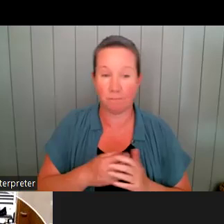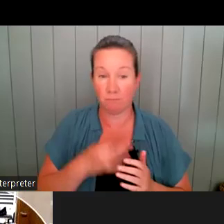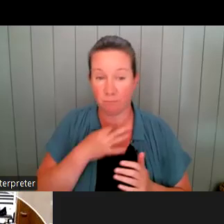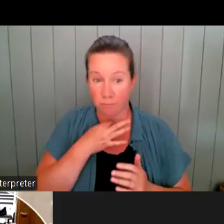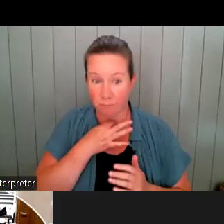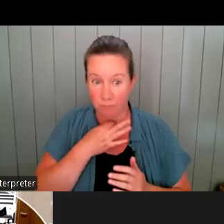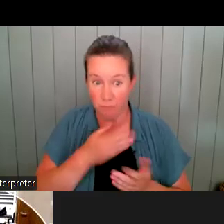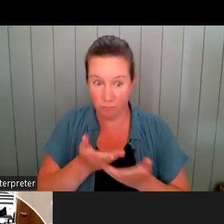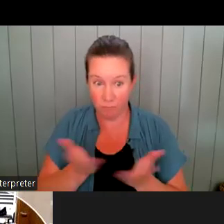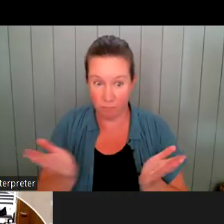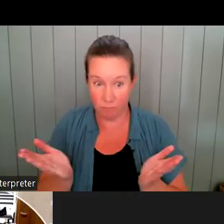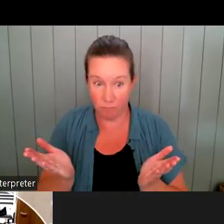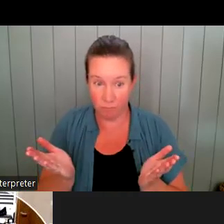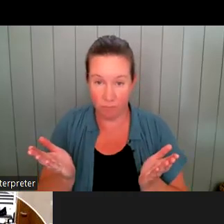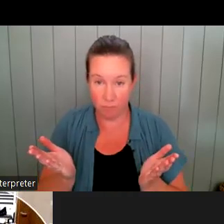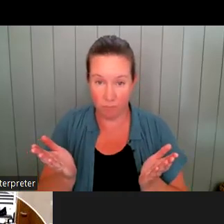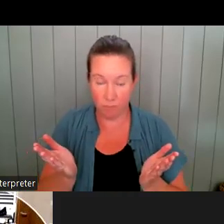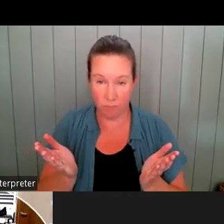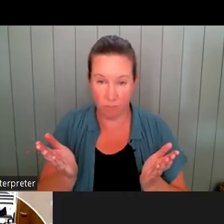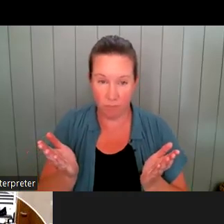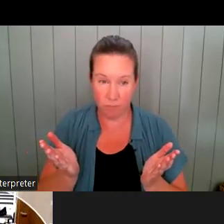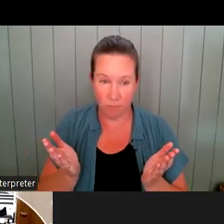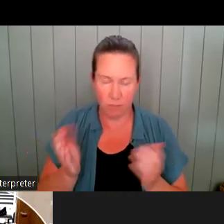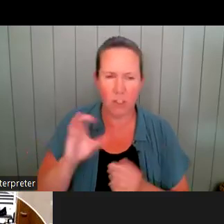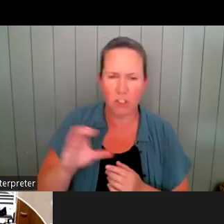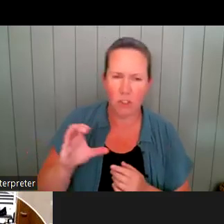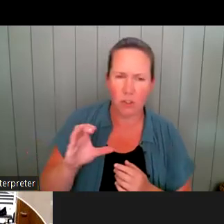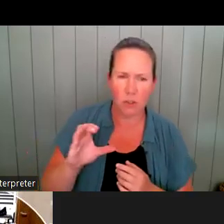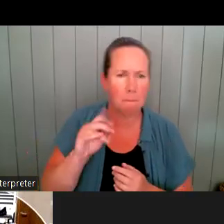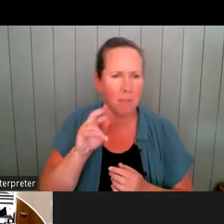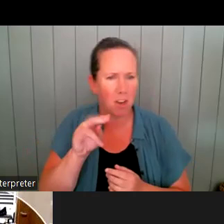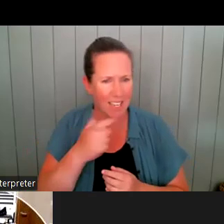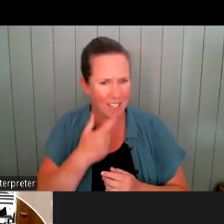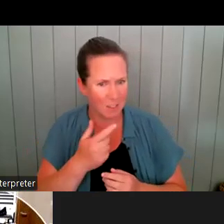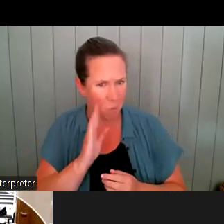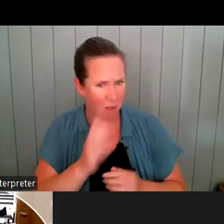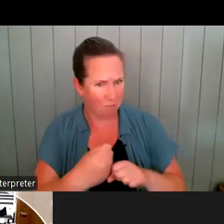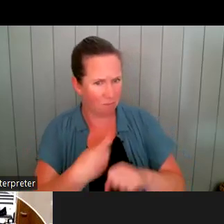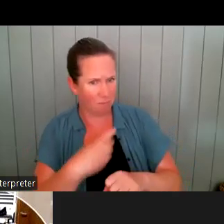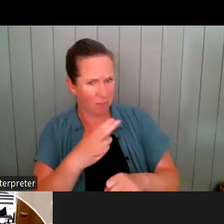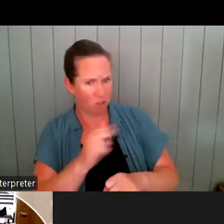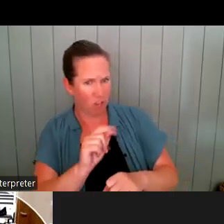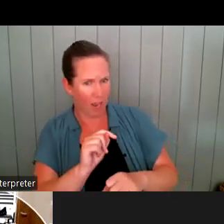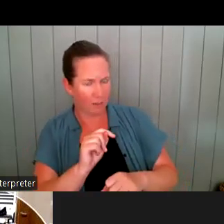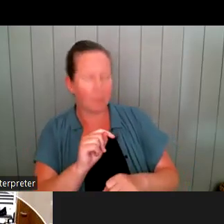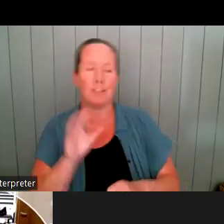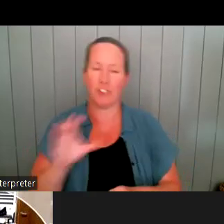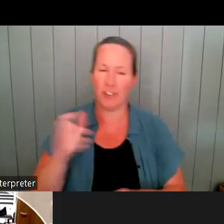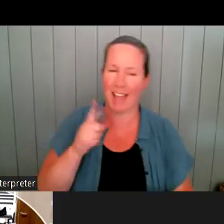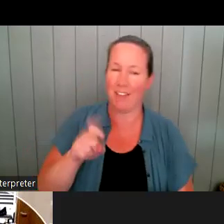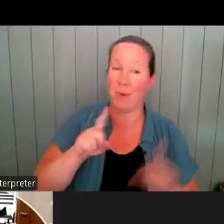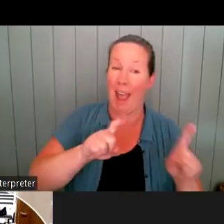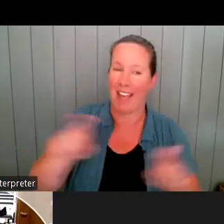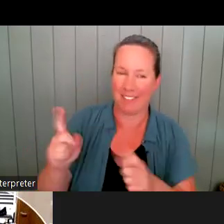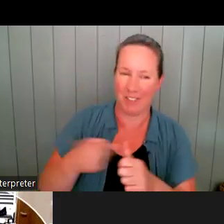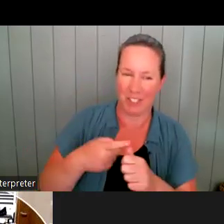Does that come on my chat area? Oh, well, right now I'll ask the question, then I